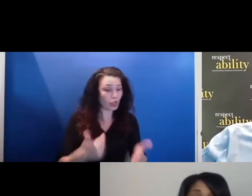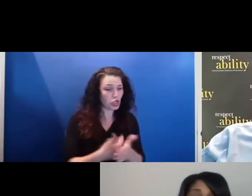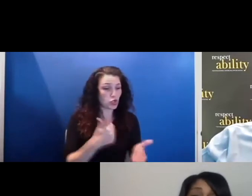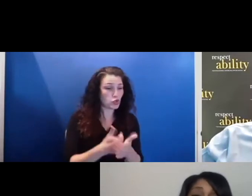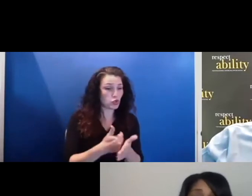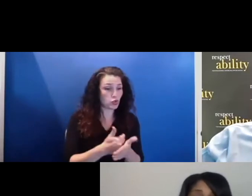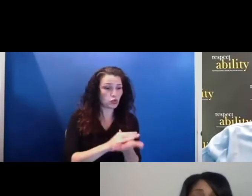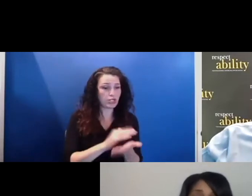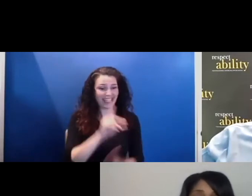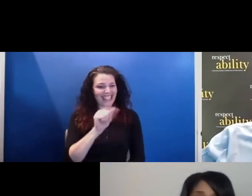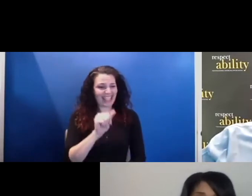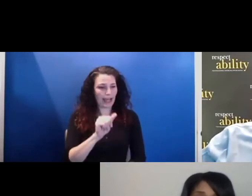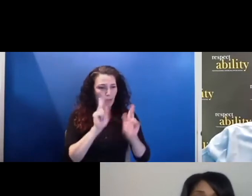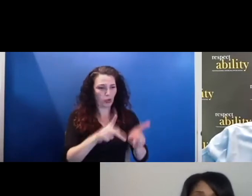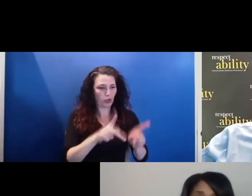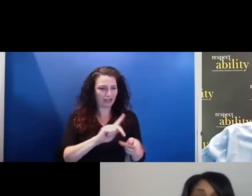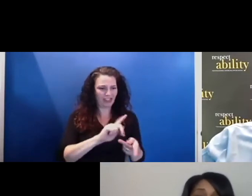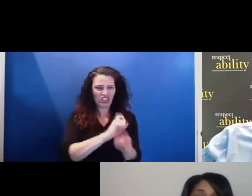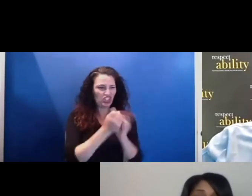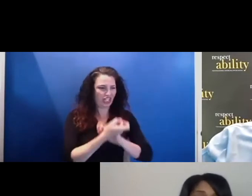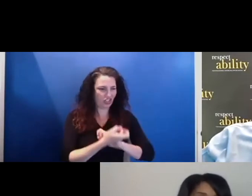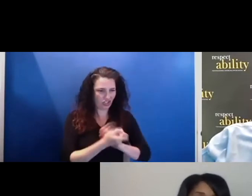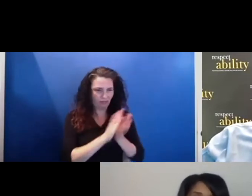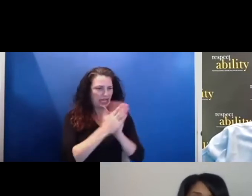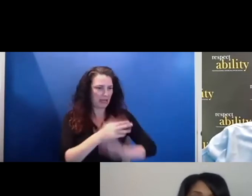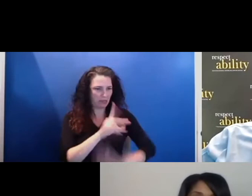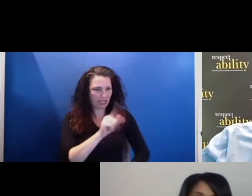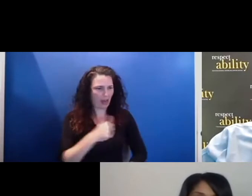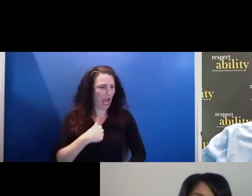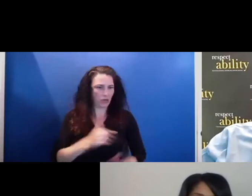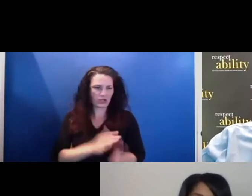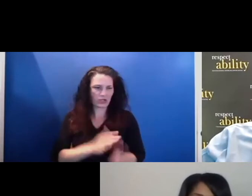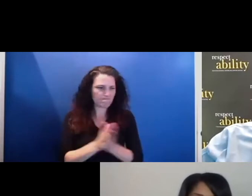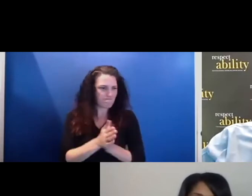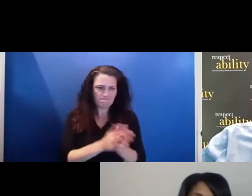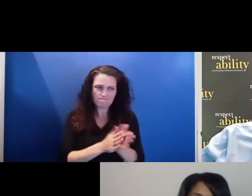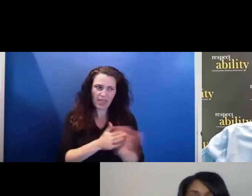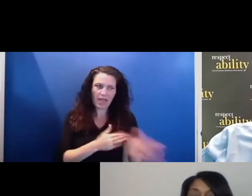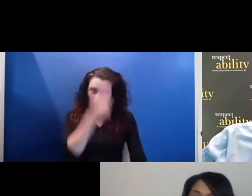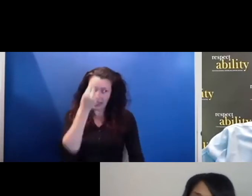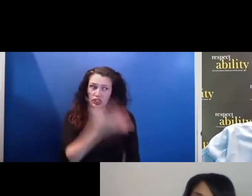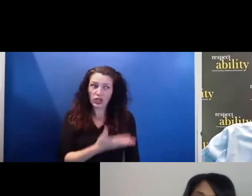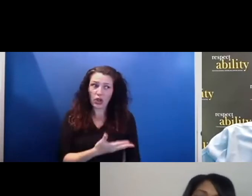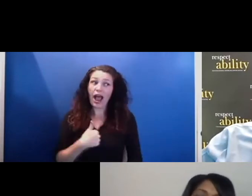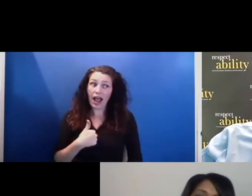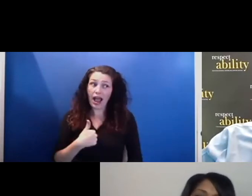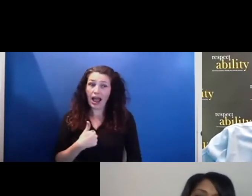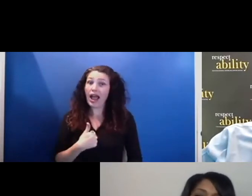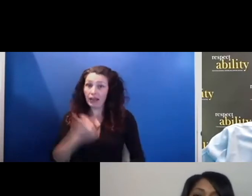got 7 wheelchairs coming. You need to pull those chairs out and,